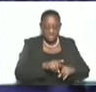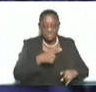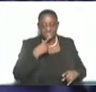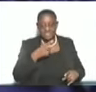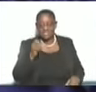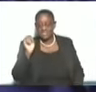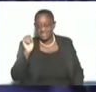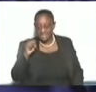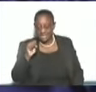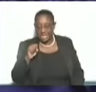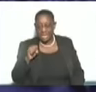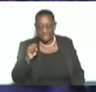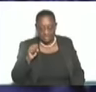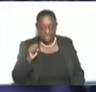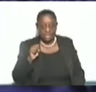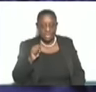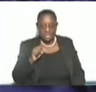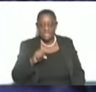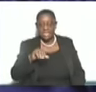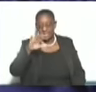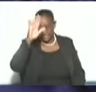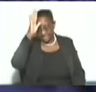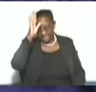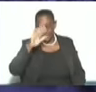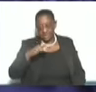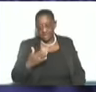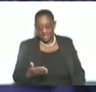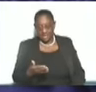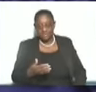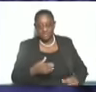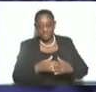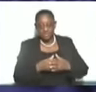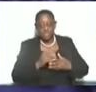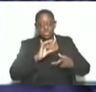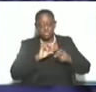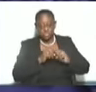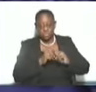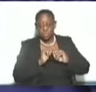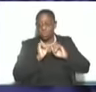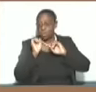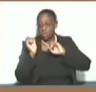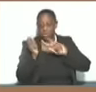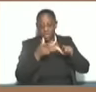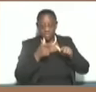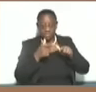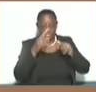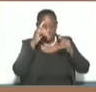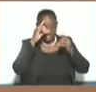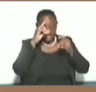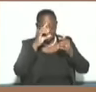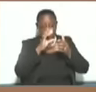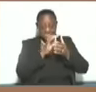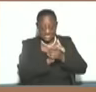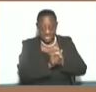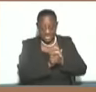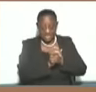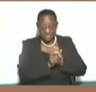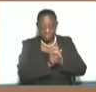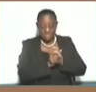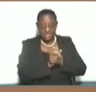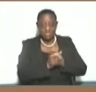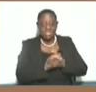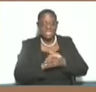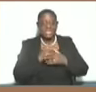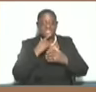and I was like, yeah. So our next mission was to go to Freeport. And during their last telephone